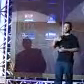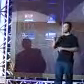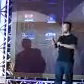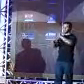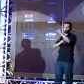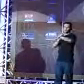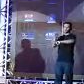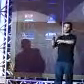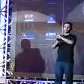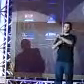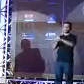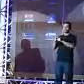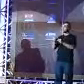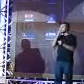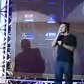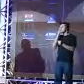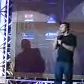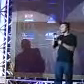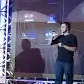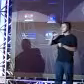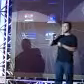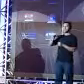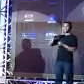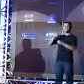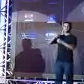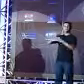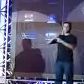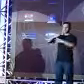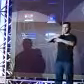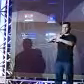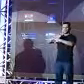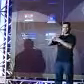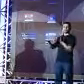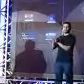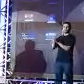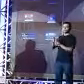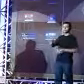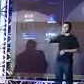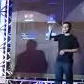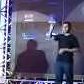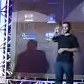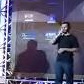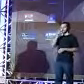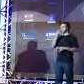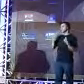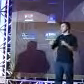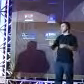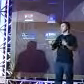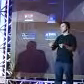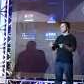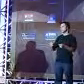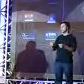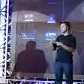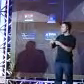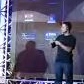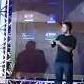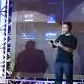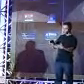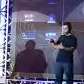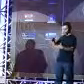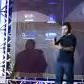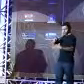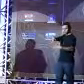It's the other 3 billion who live on $2 a day or under.